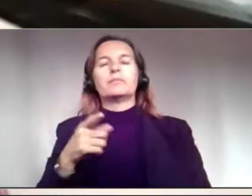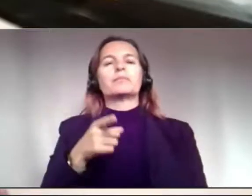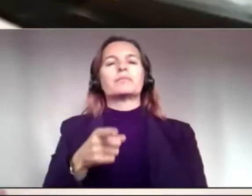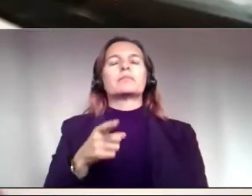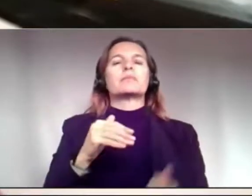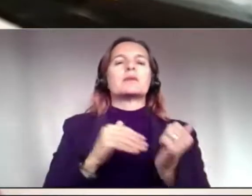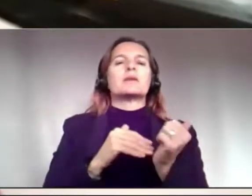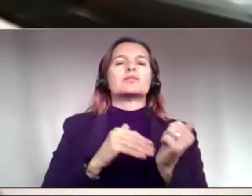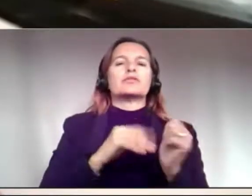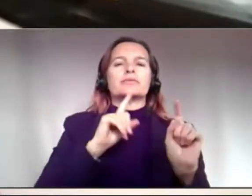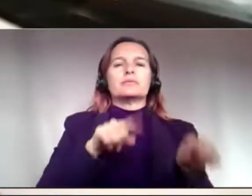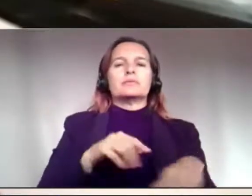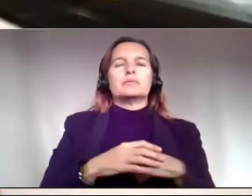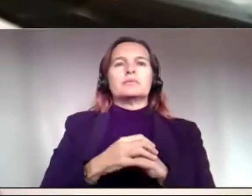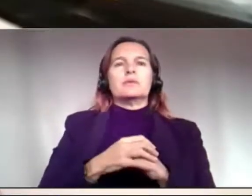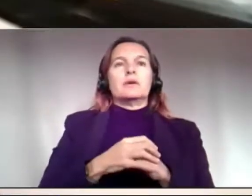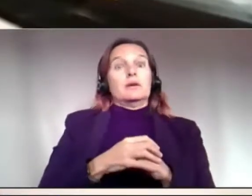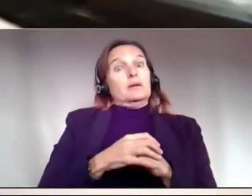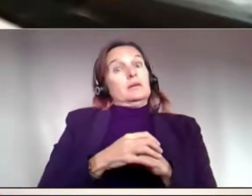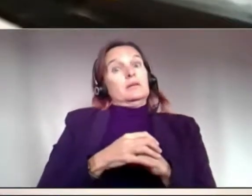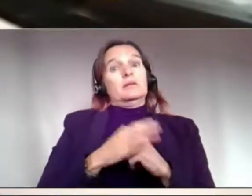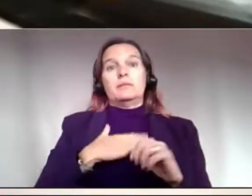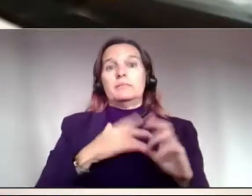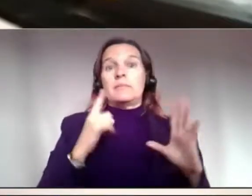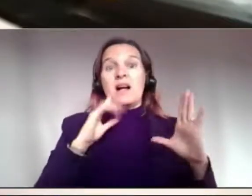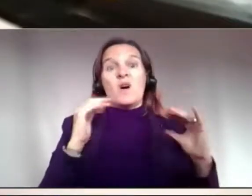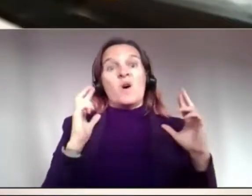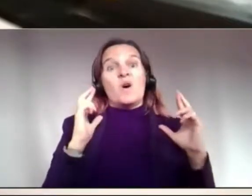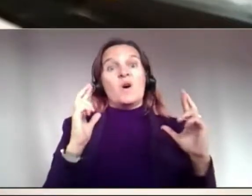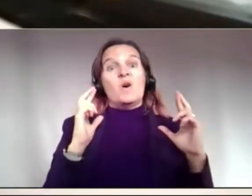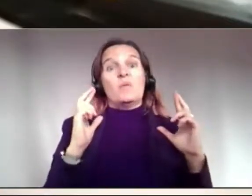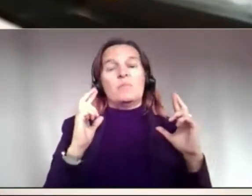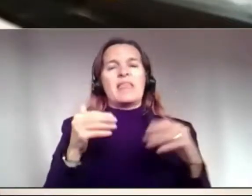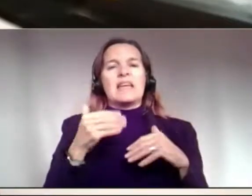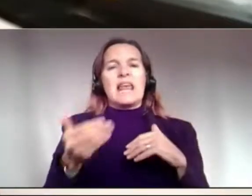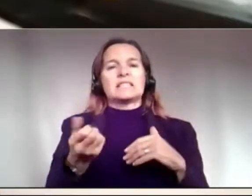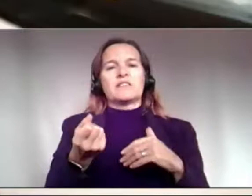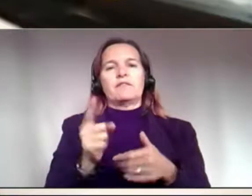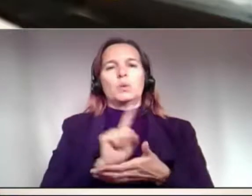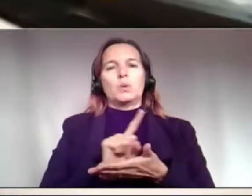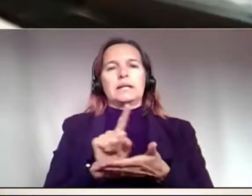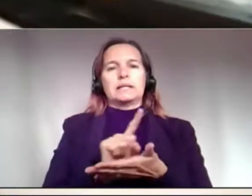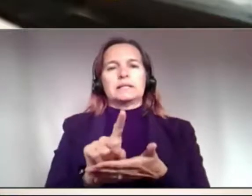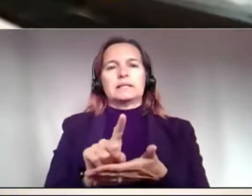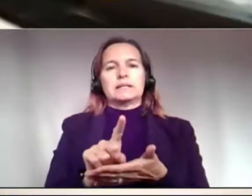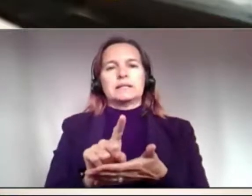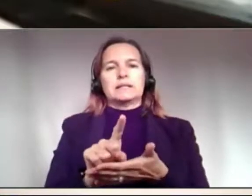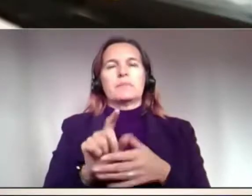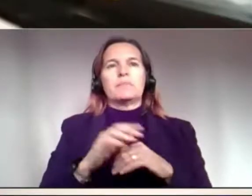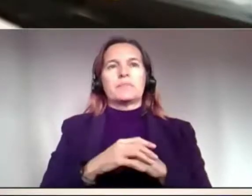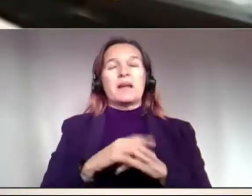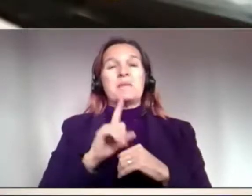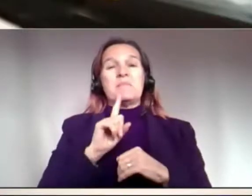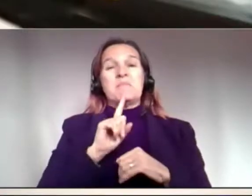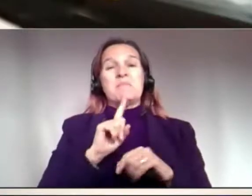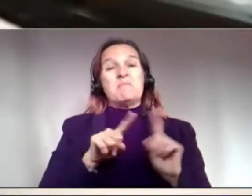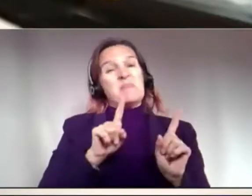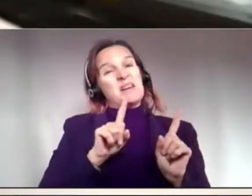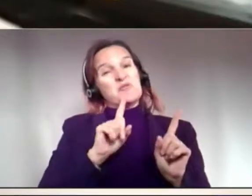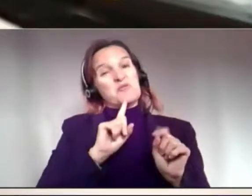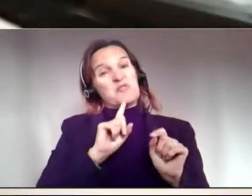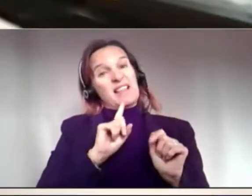Well, my greatest hope is that we'll do it in another couple of weeks, but my realistic appraisal is it'll probably be